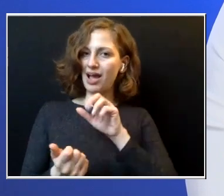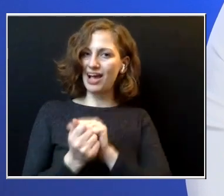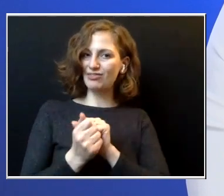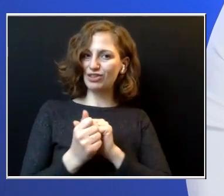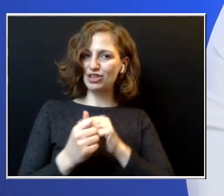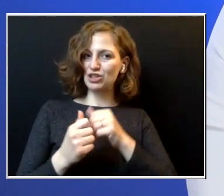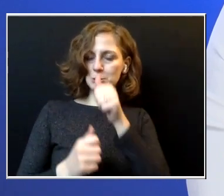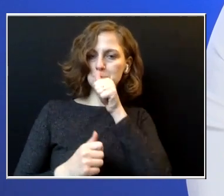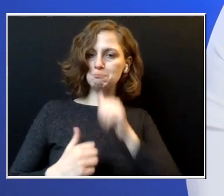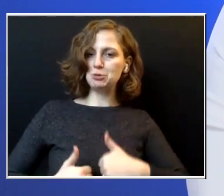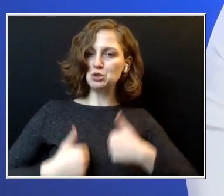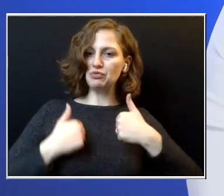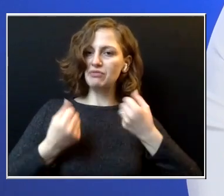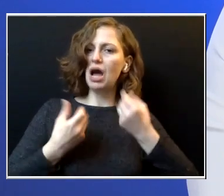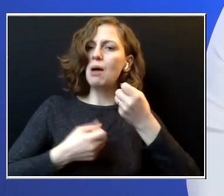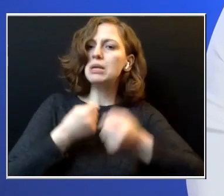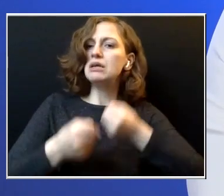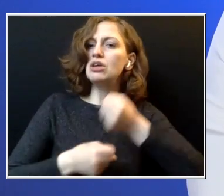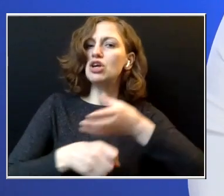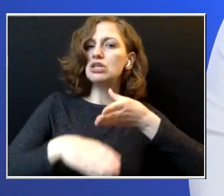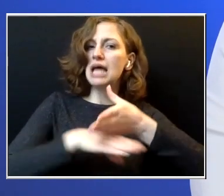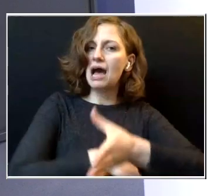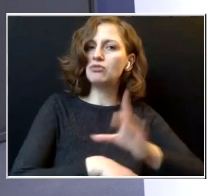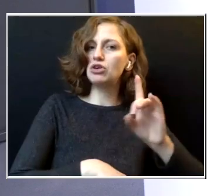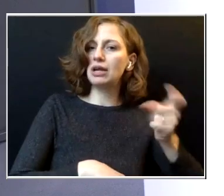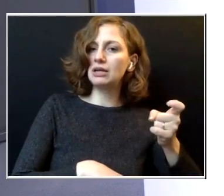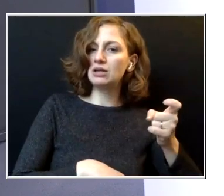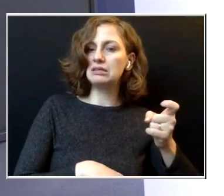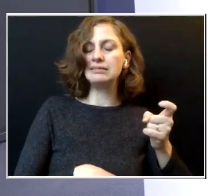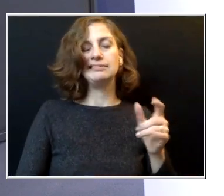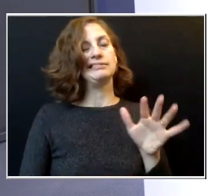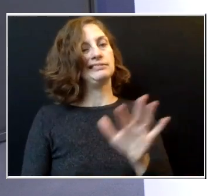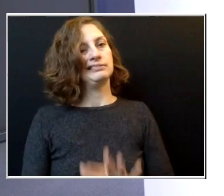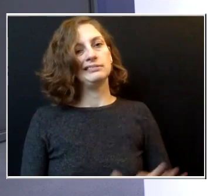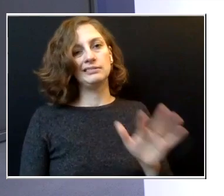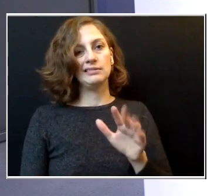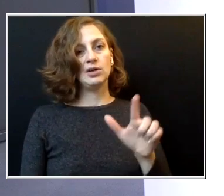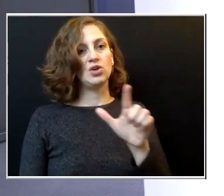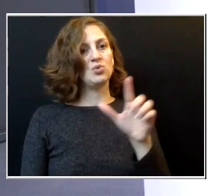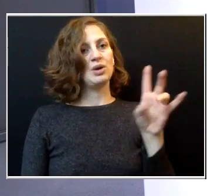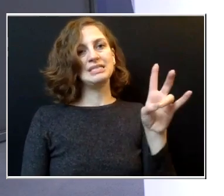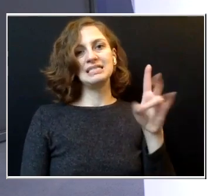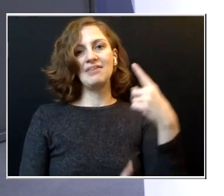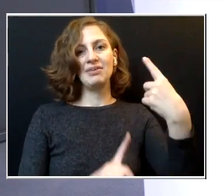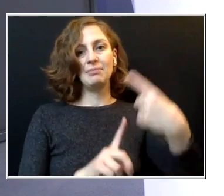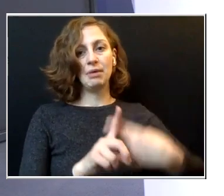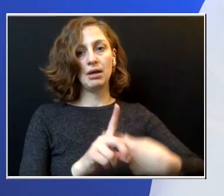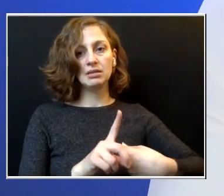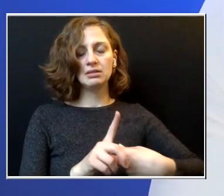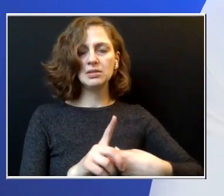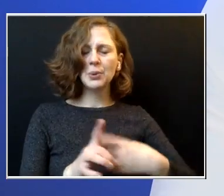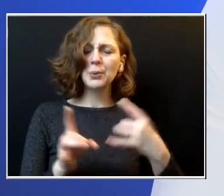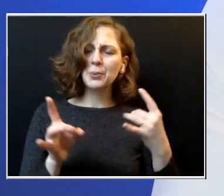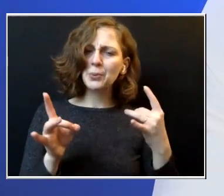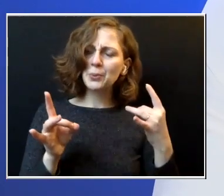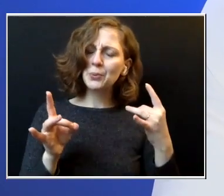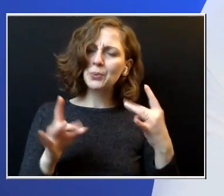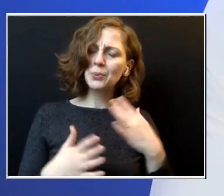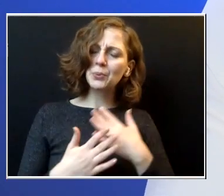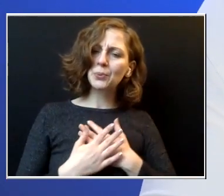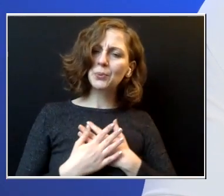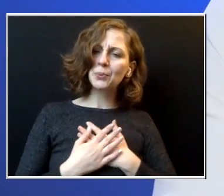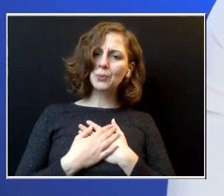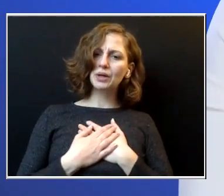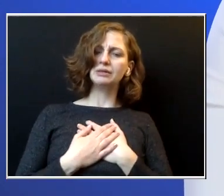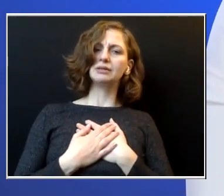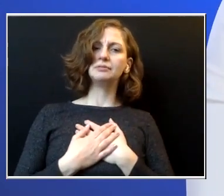average survival is about 27 months. Ouch, that is tough, right? Yes. Really tough. It is. Now, we do know that there can be some differences with the